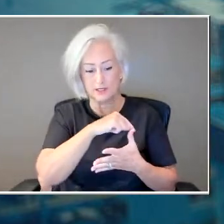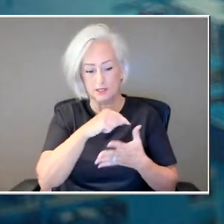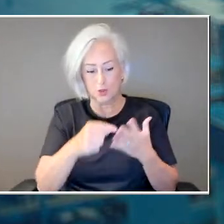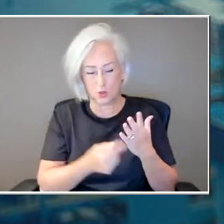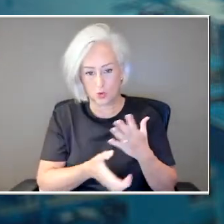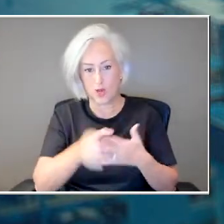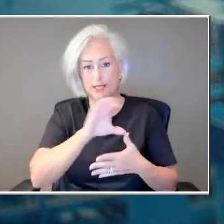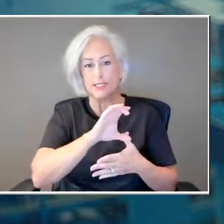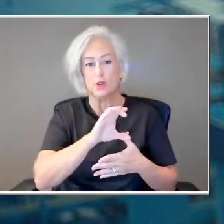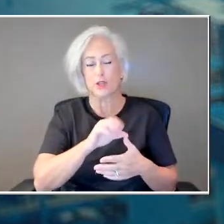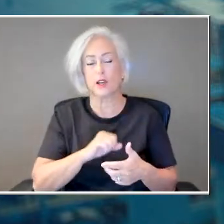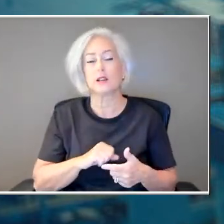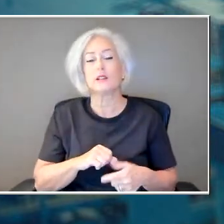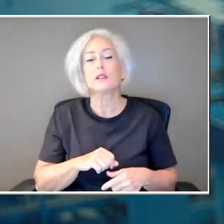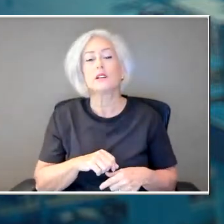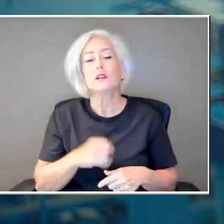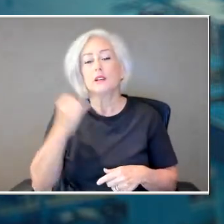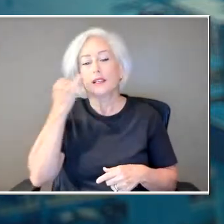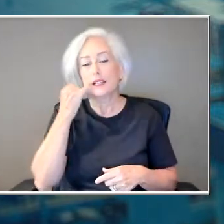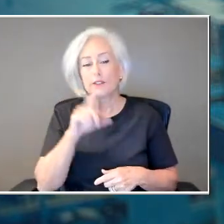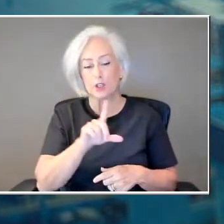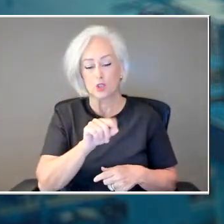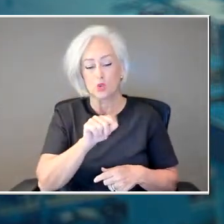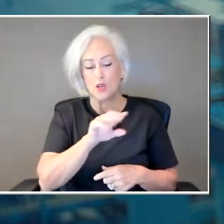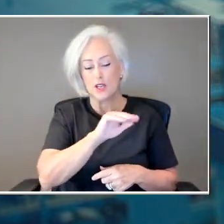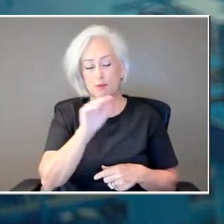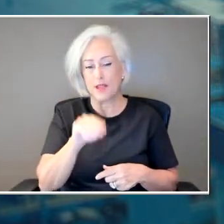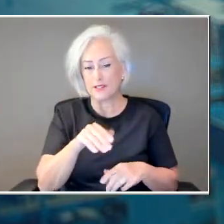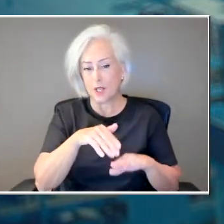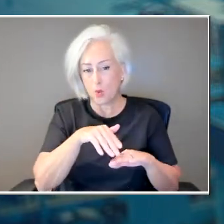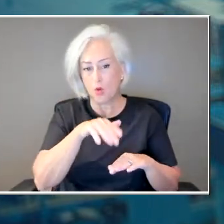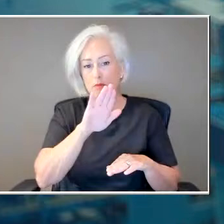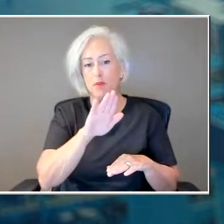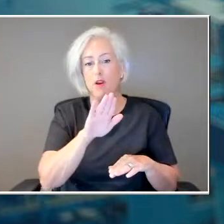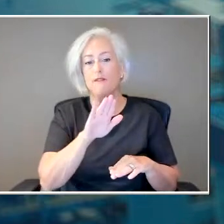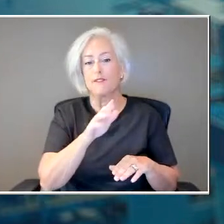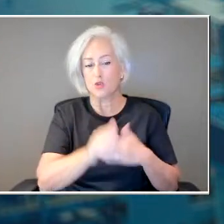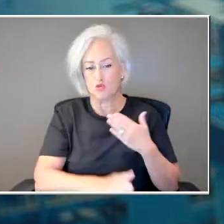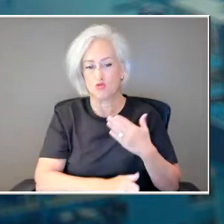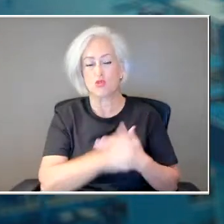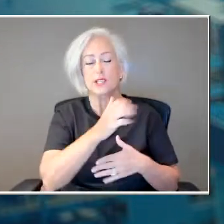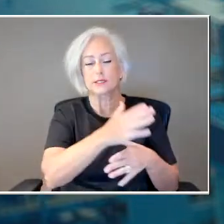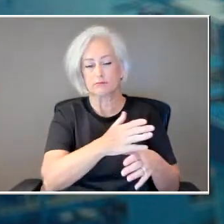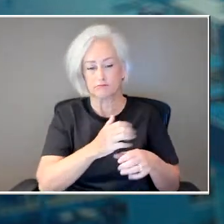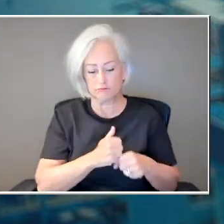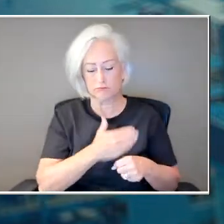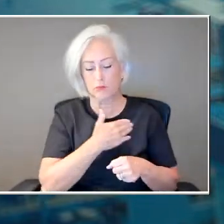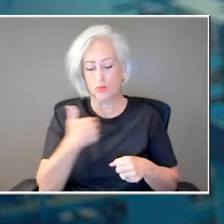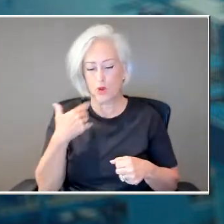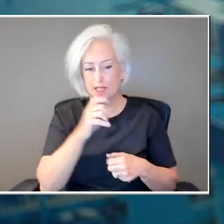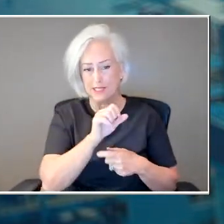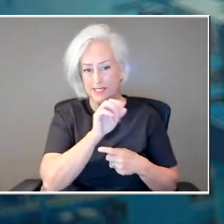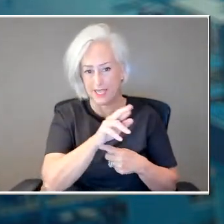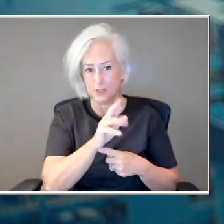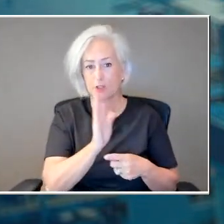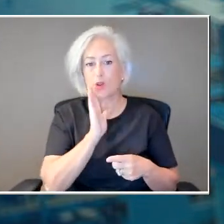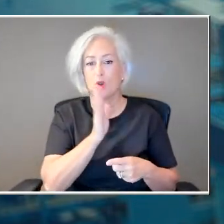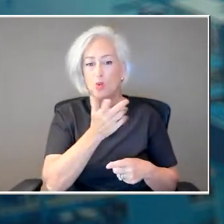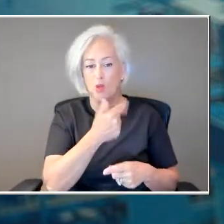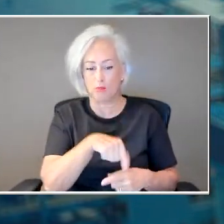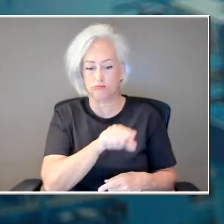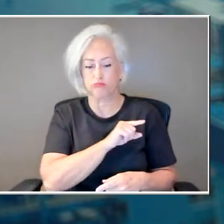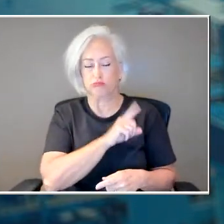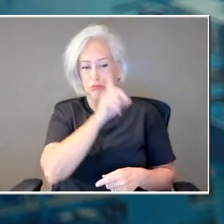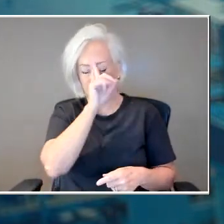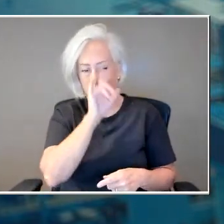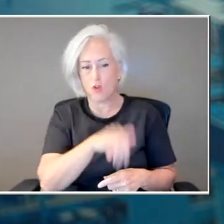have a 20% or greater lifetime risk of getting breast cancer would qualify for routine screening